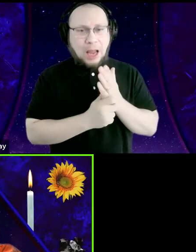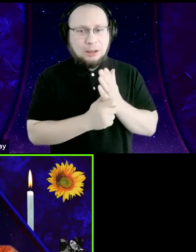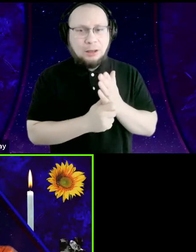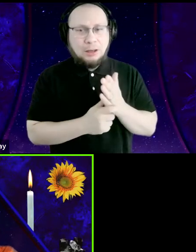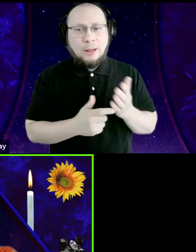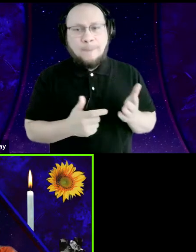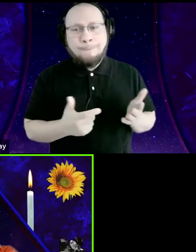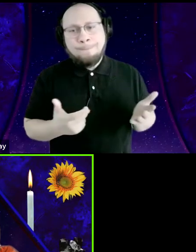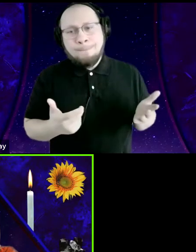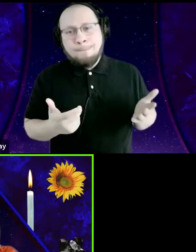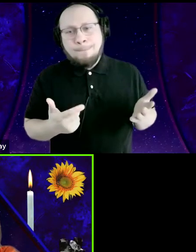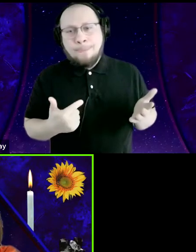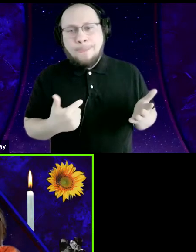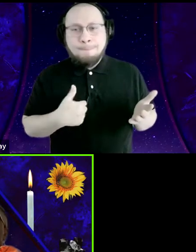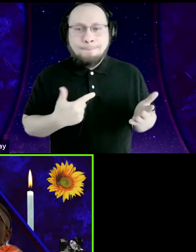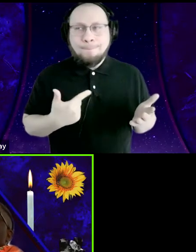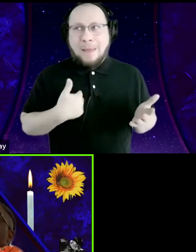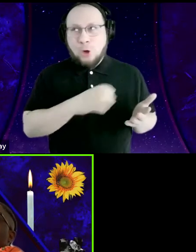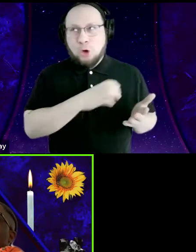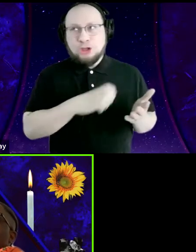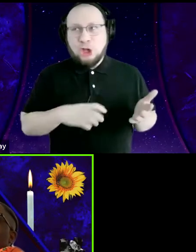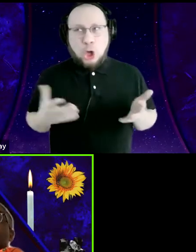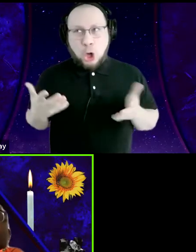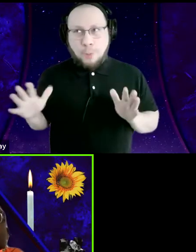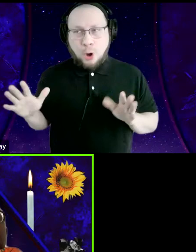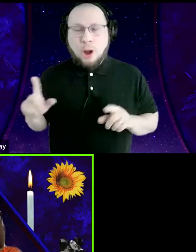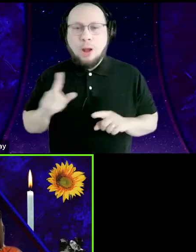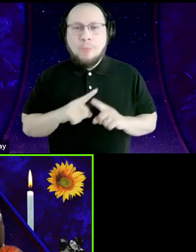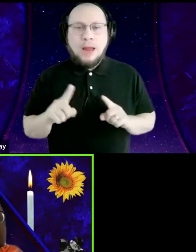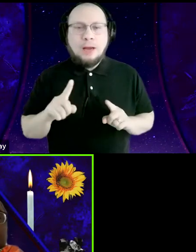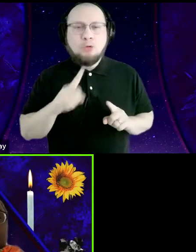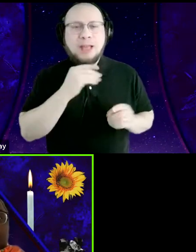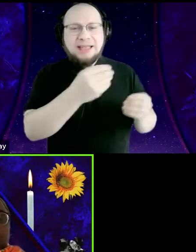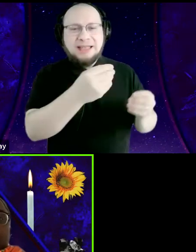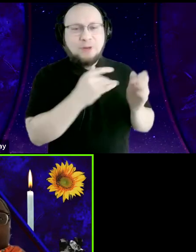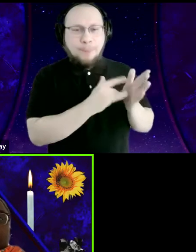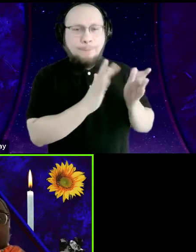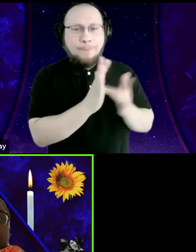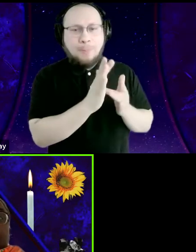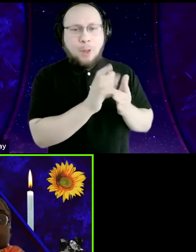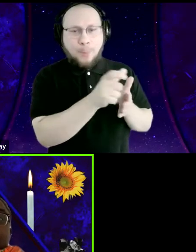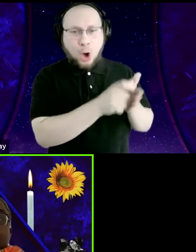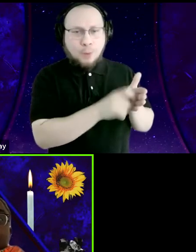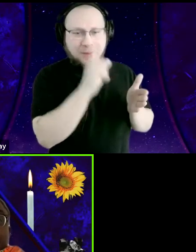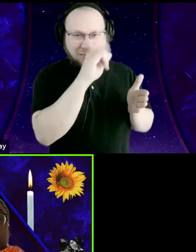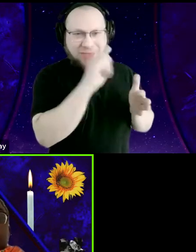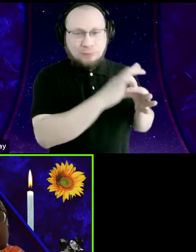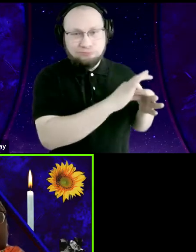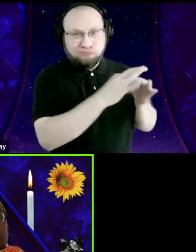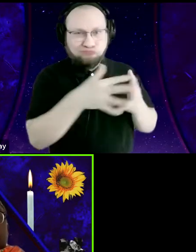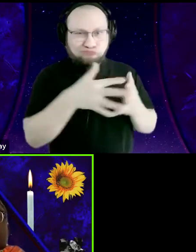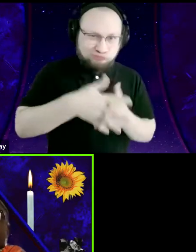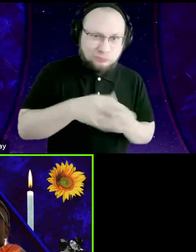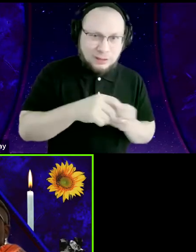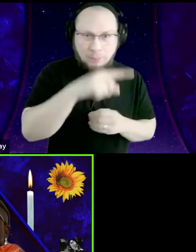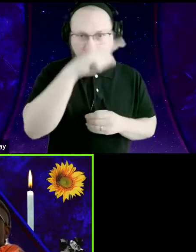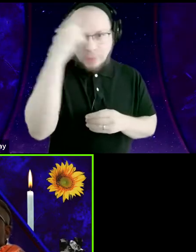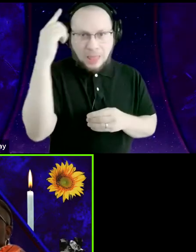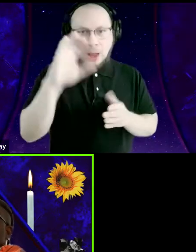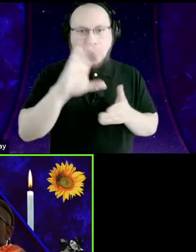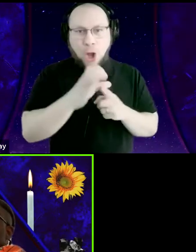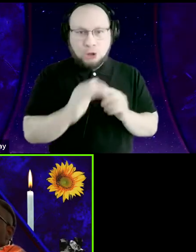for me as a person who's no longer a Christian, but it gives you the Bible verse, because that was so much a part of Black culture, like coming up after